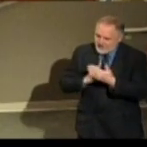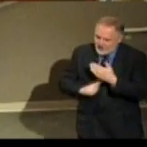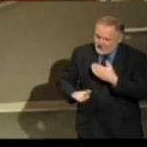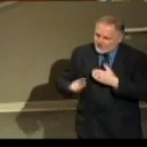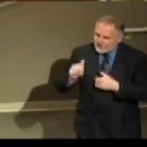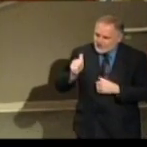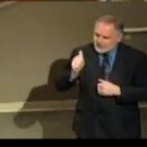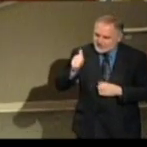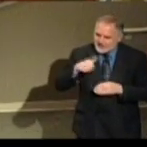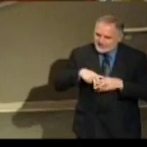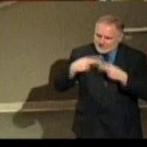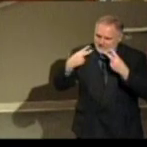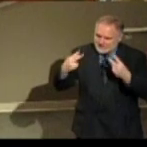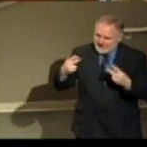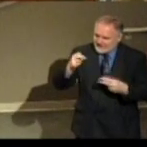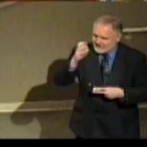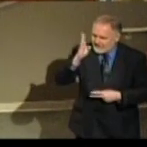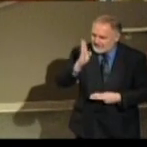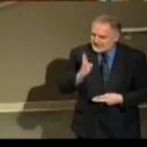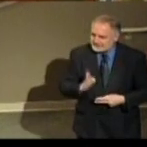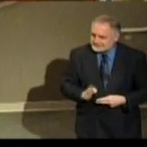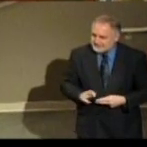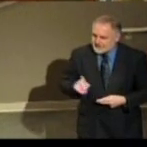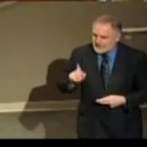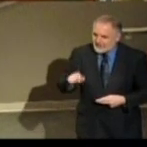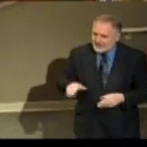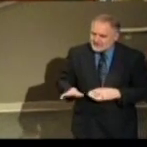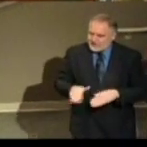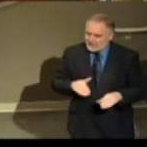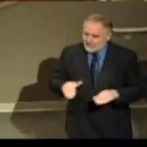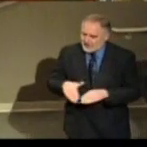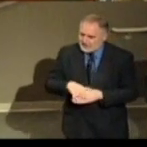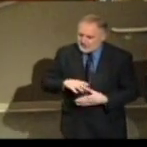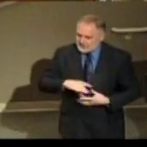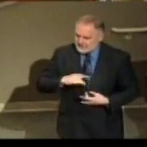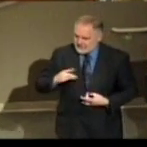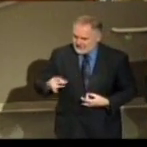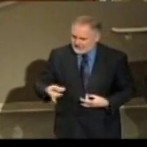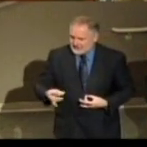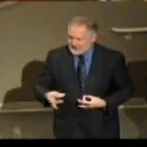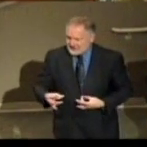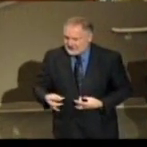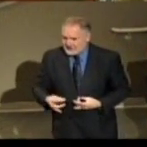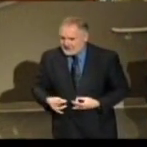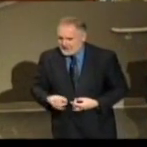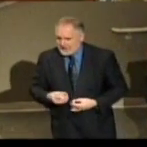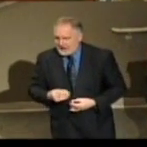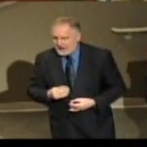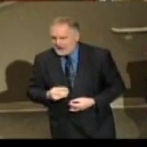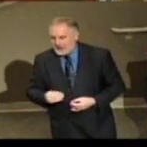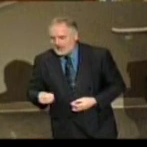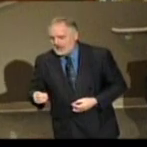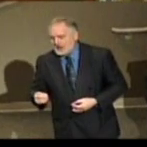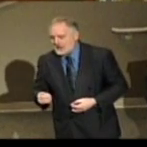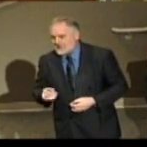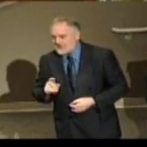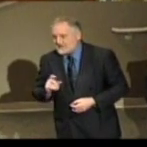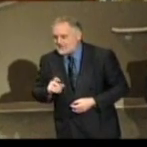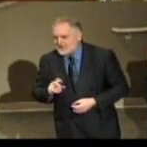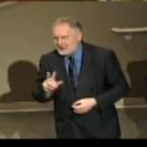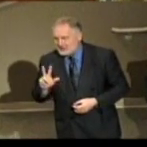the sight of God. You got to walk in the Spirit.